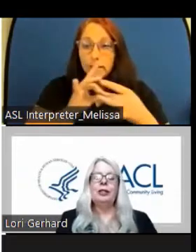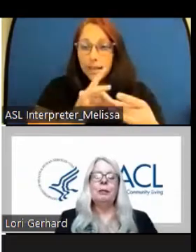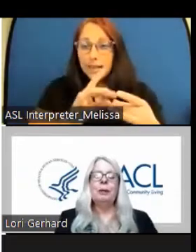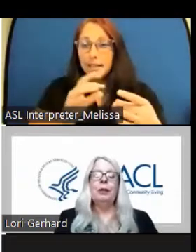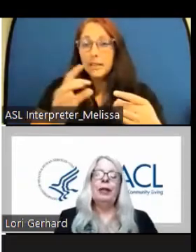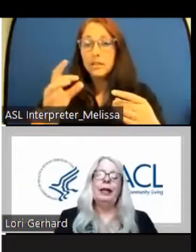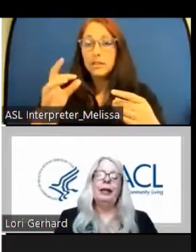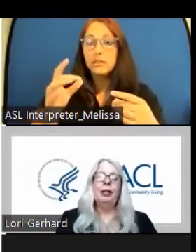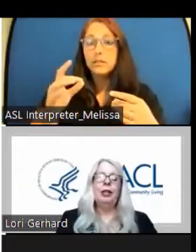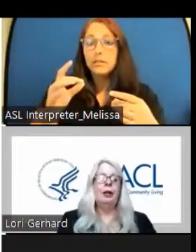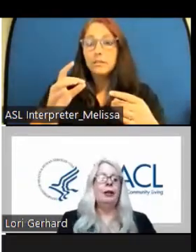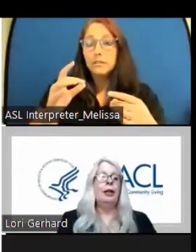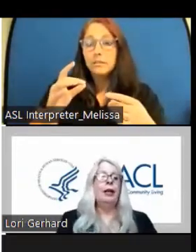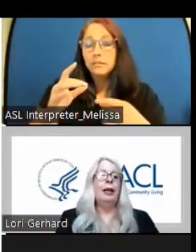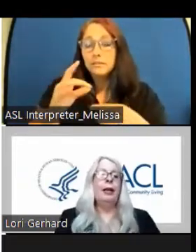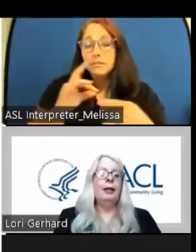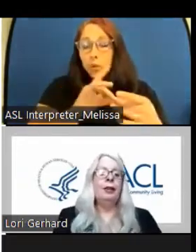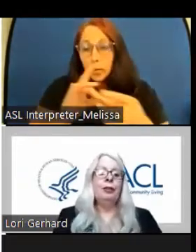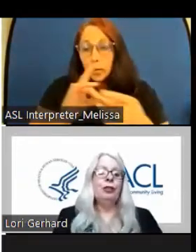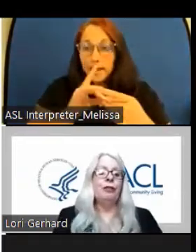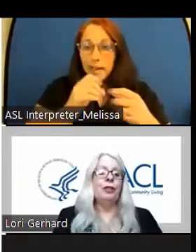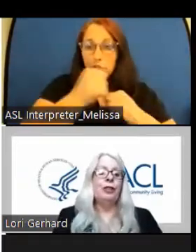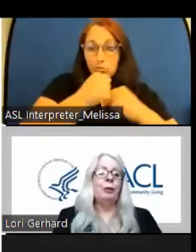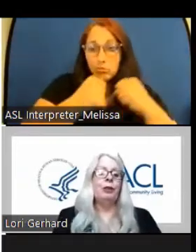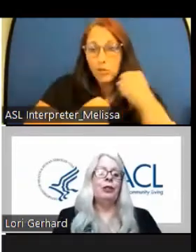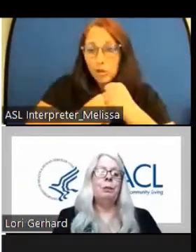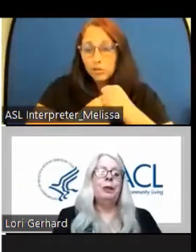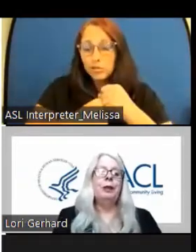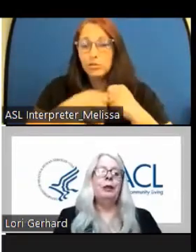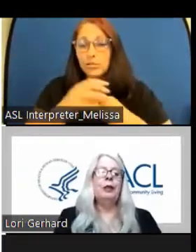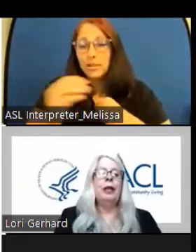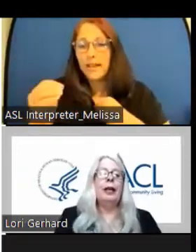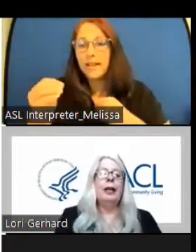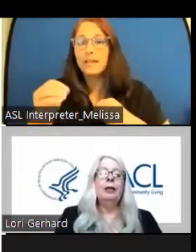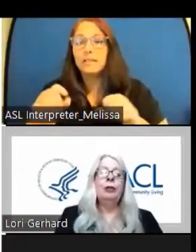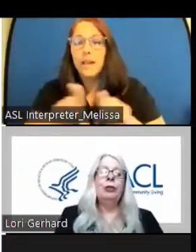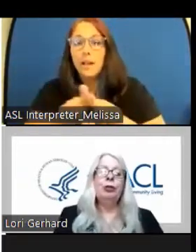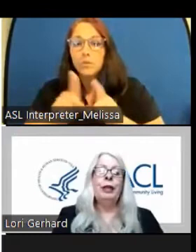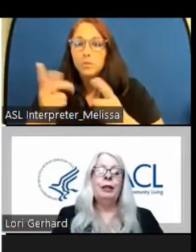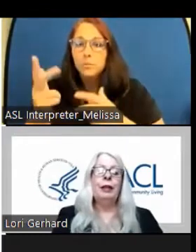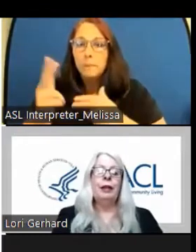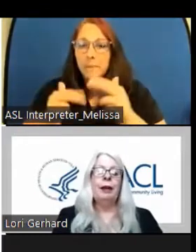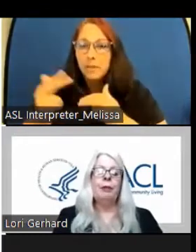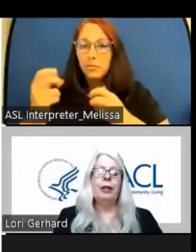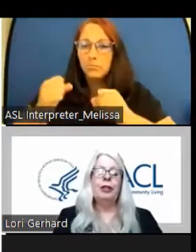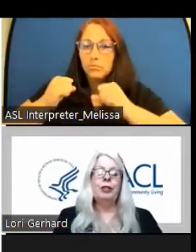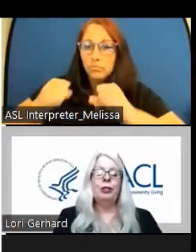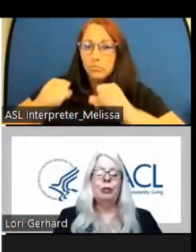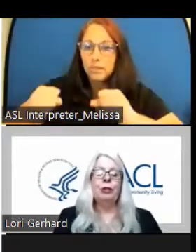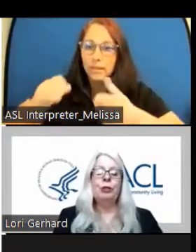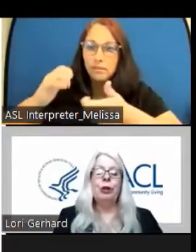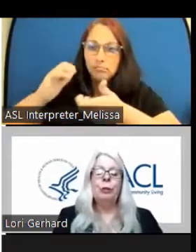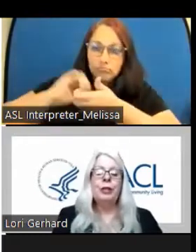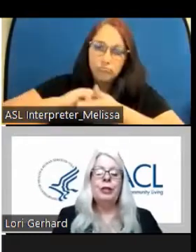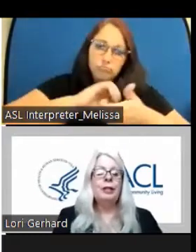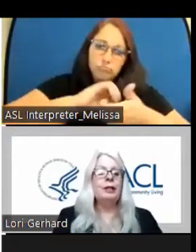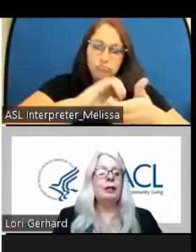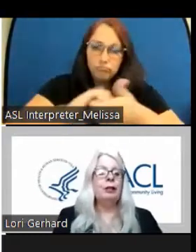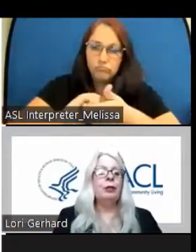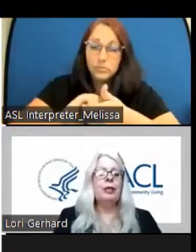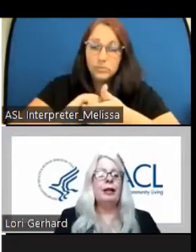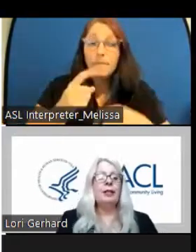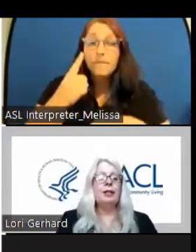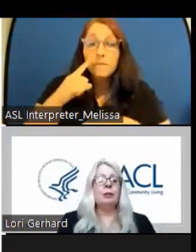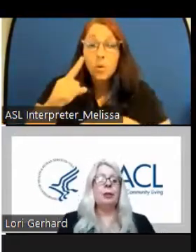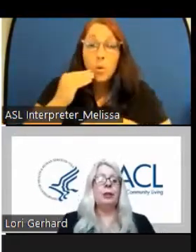in disability, aging, health, and other service networks to build and/or strengthen collaborations to reduce homelessness and